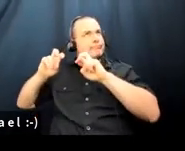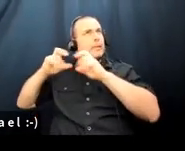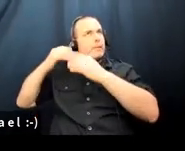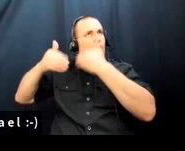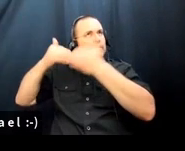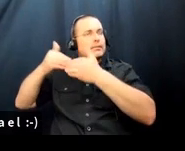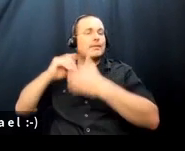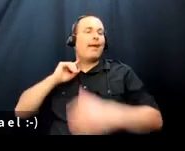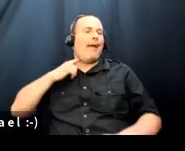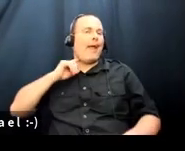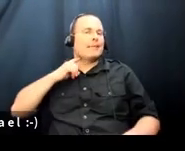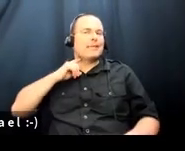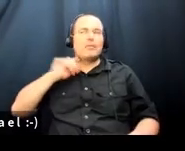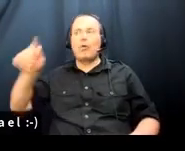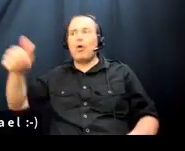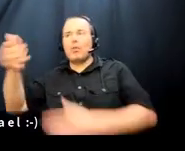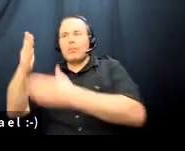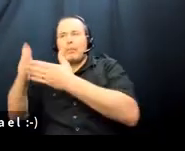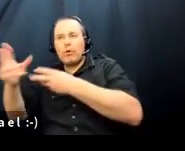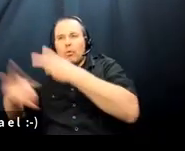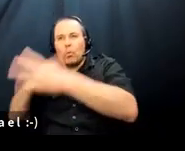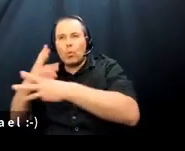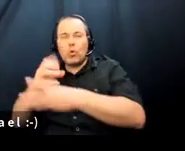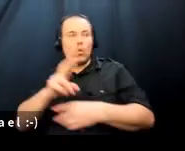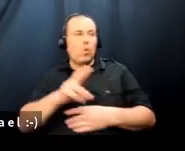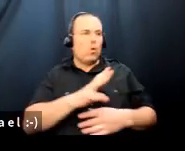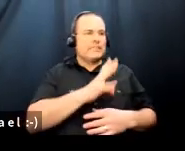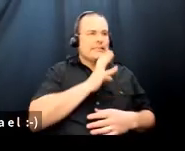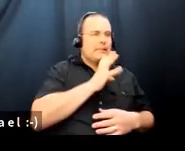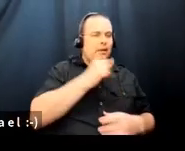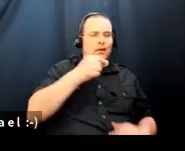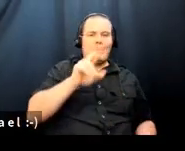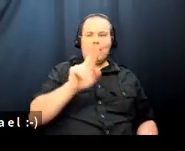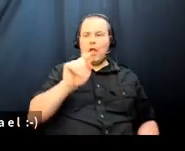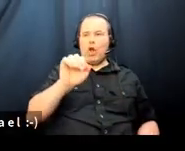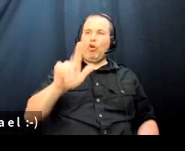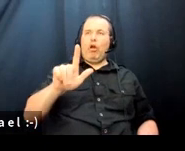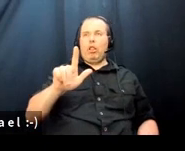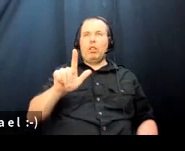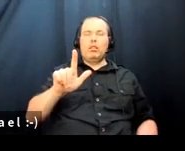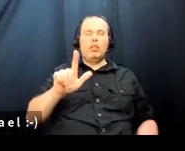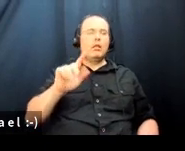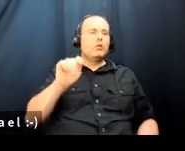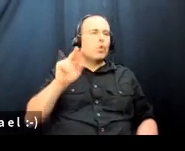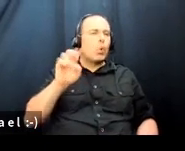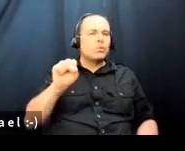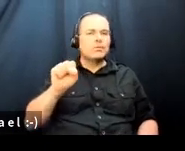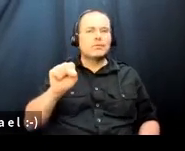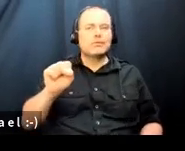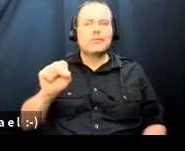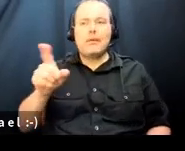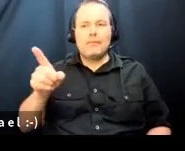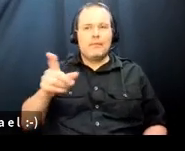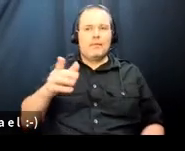world, or to speak in the guttural tones maybe of my ancestors in